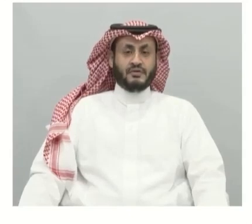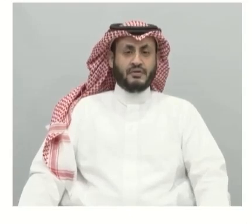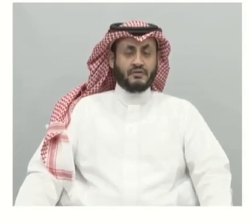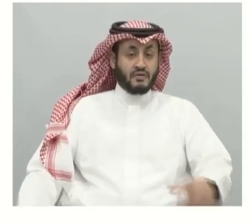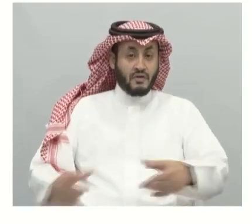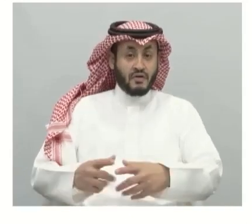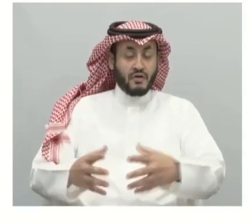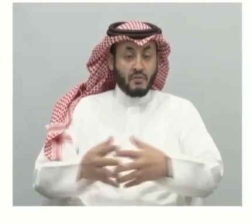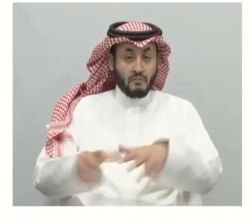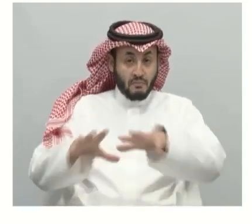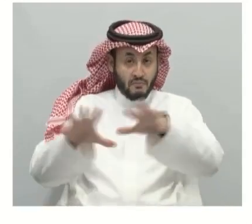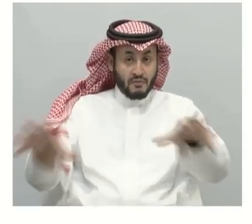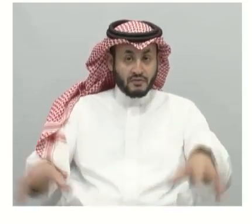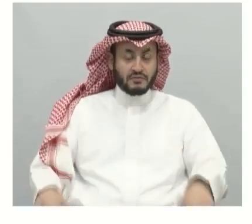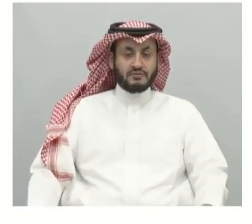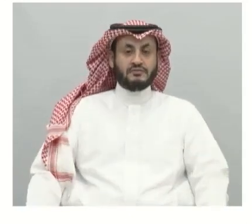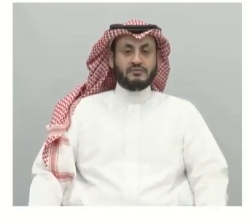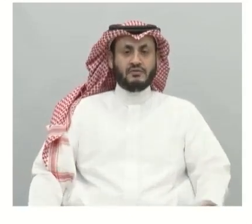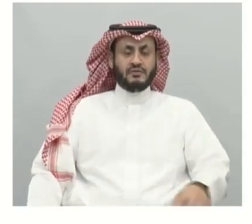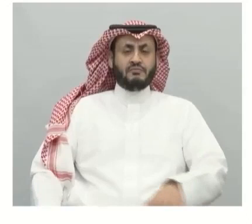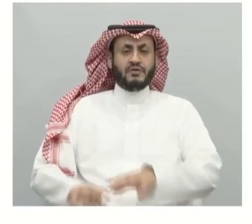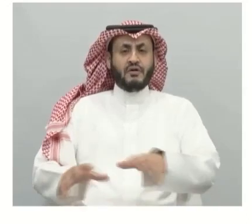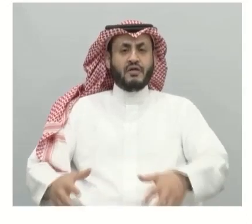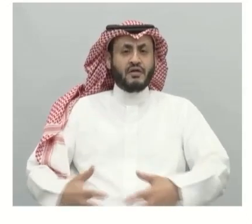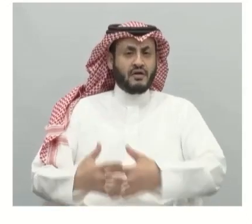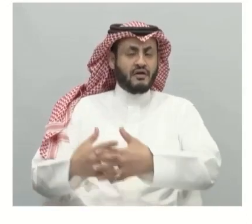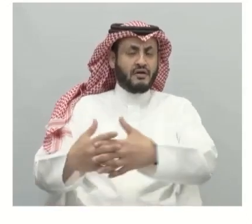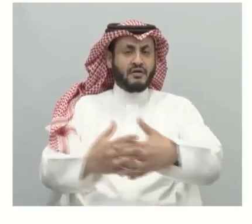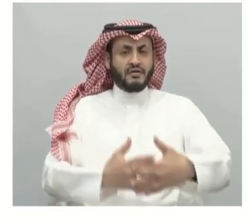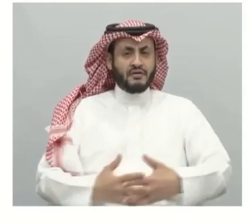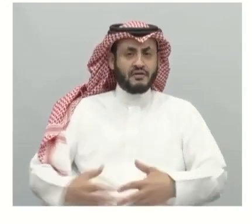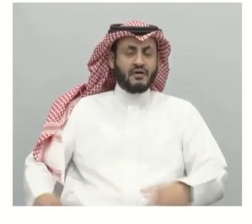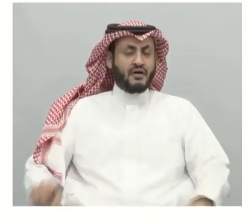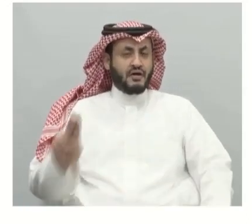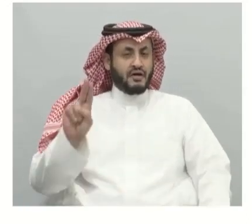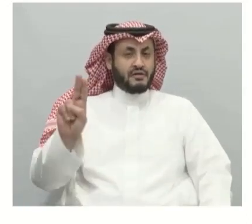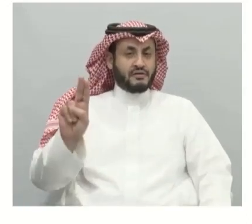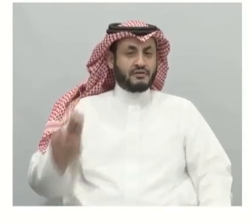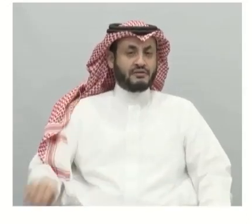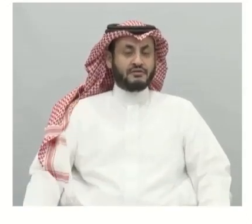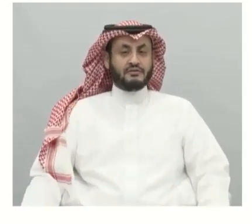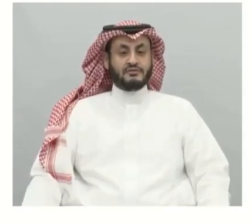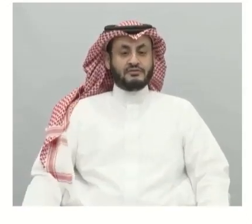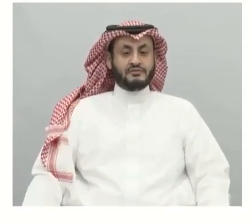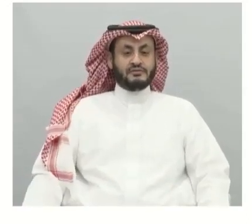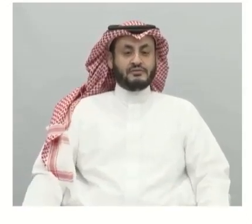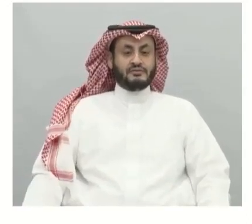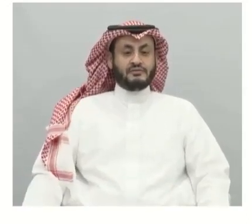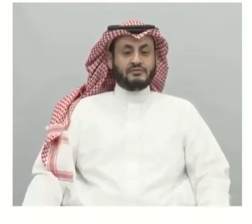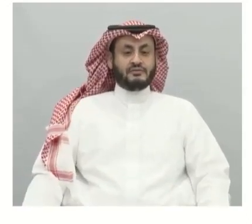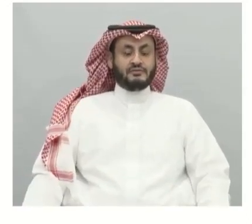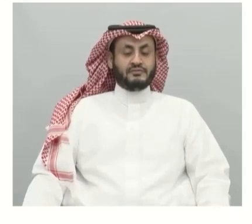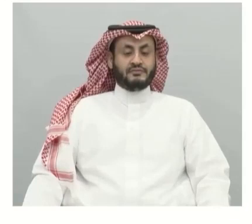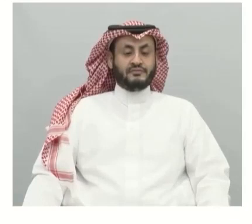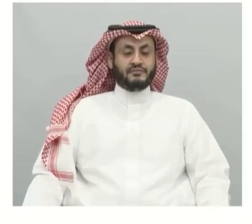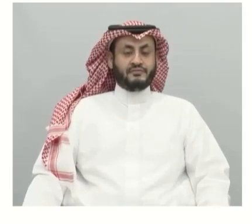famous city in the world. Probably start with the letter N, I guess. And there is a